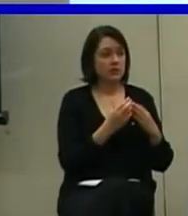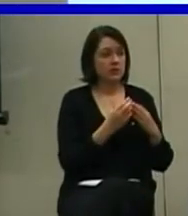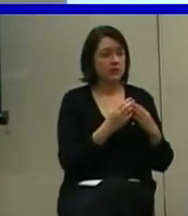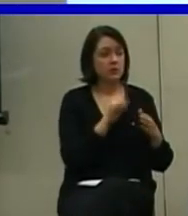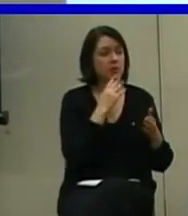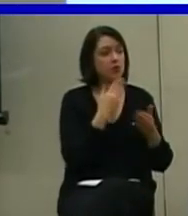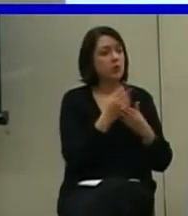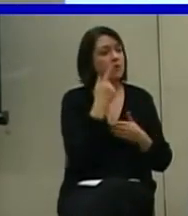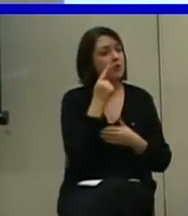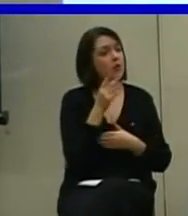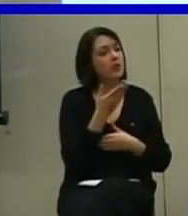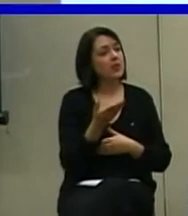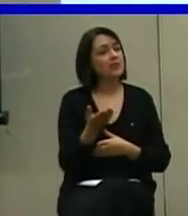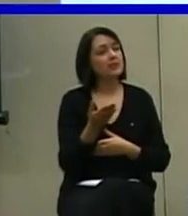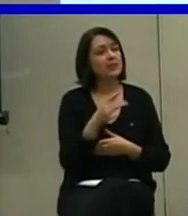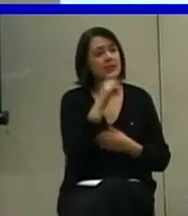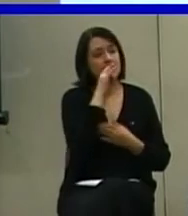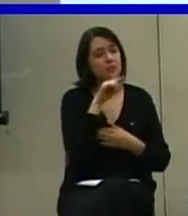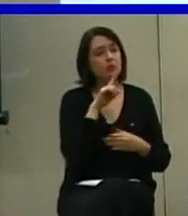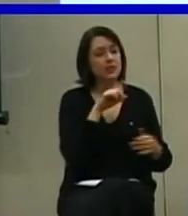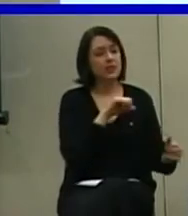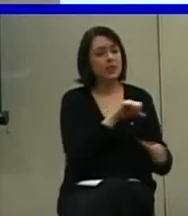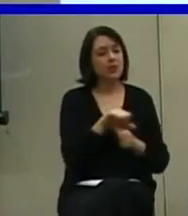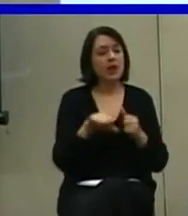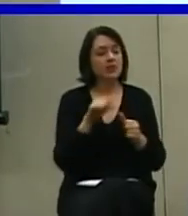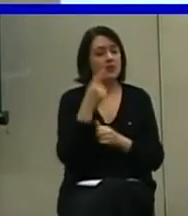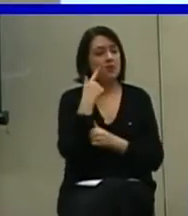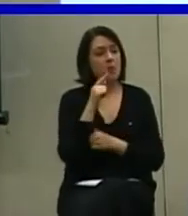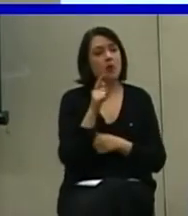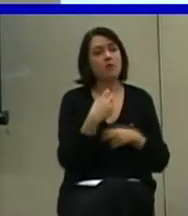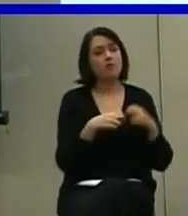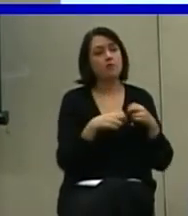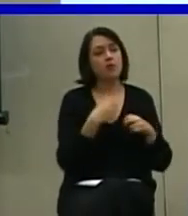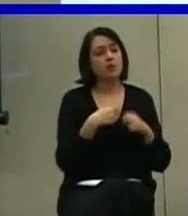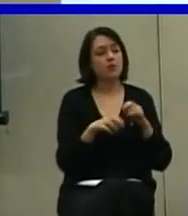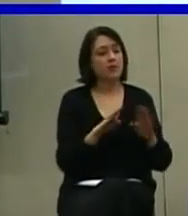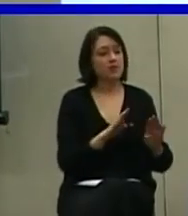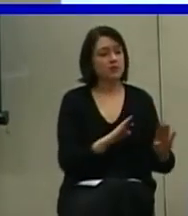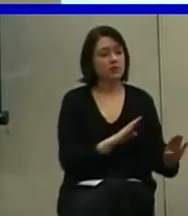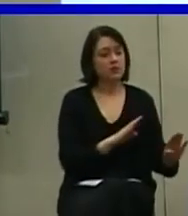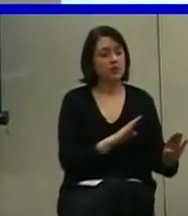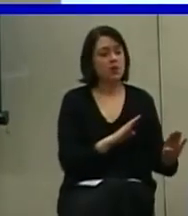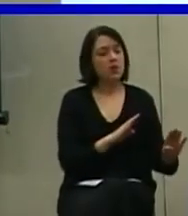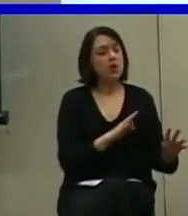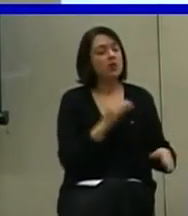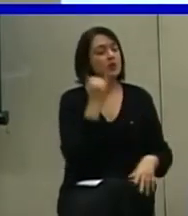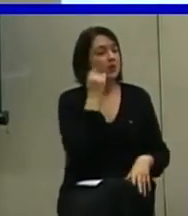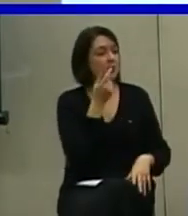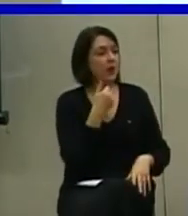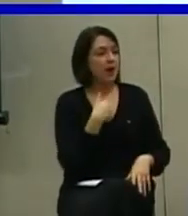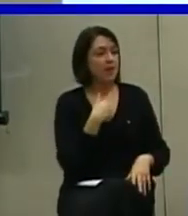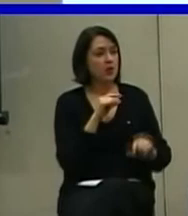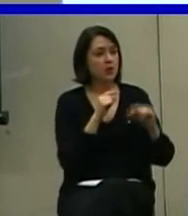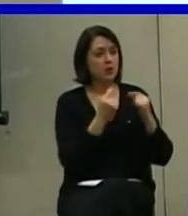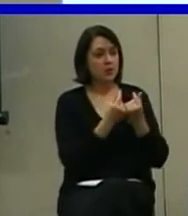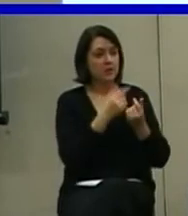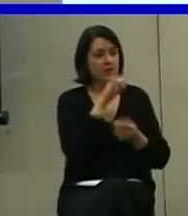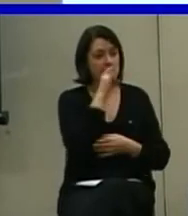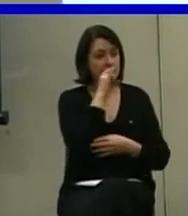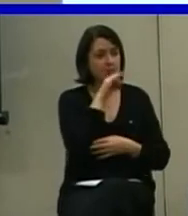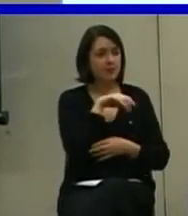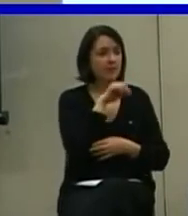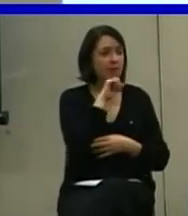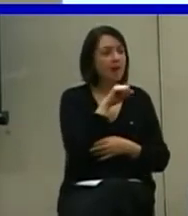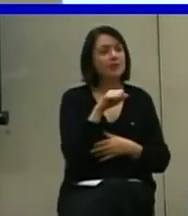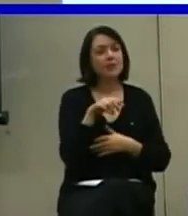good for things where kids are interacting for problem behaviors. So if you've got a group of kids that loves